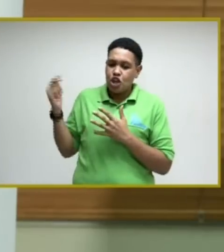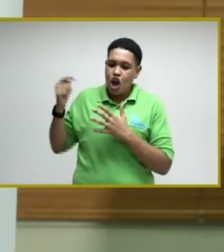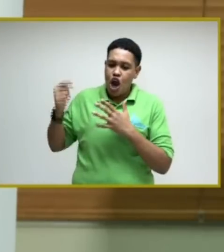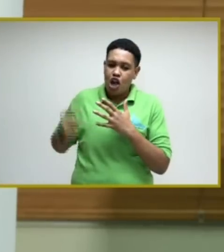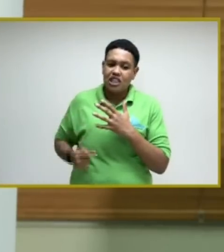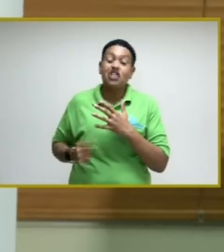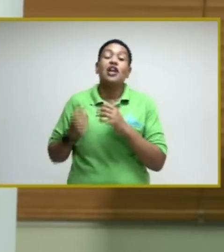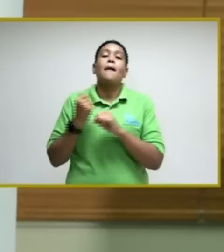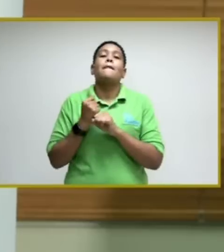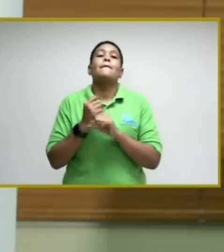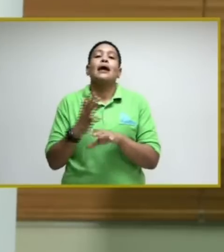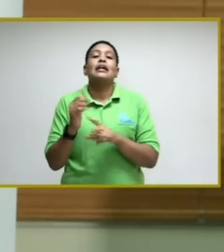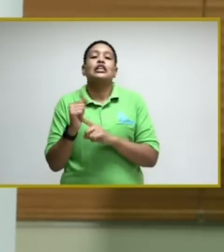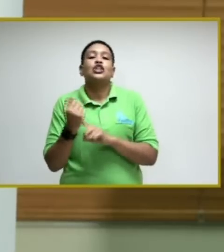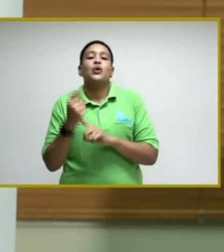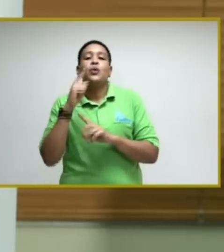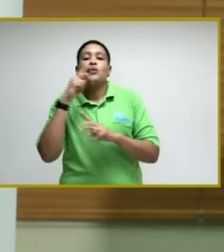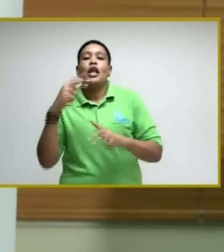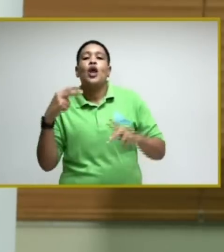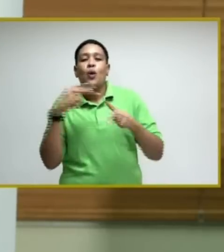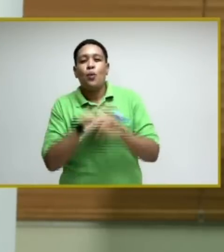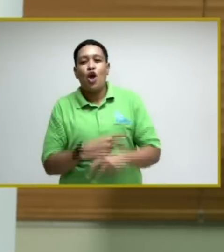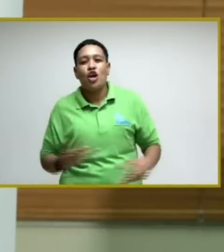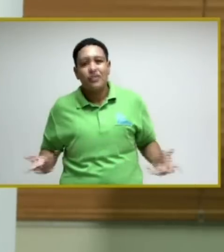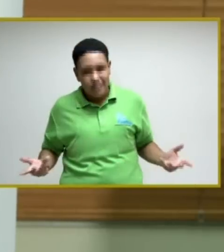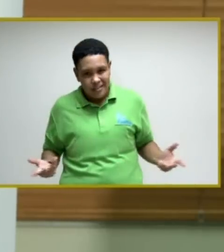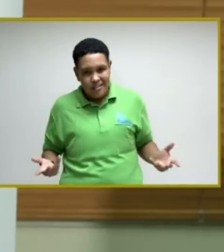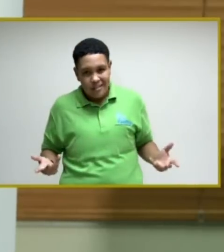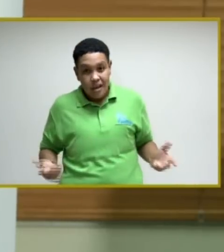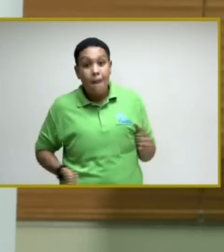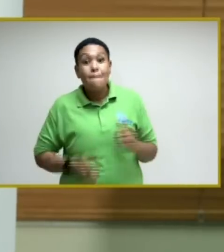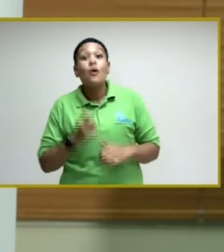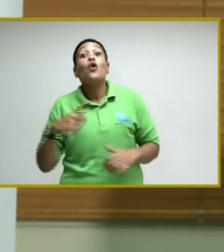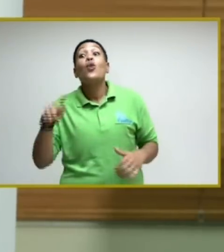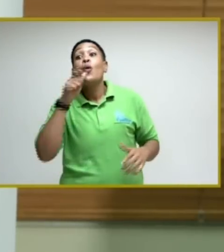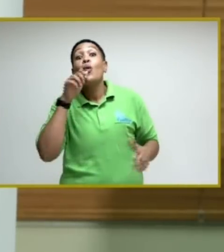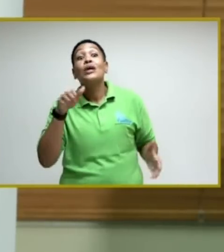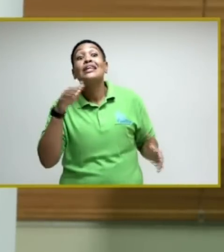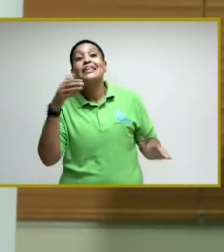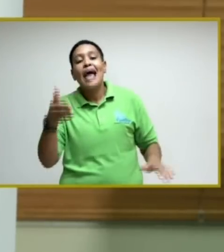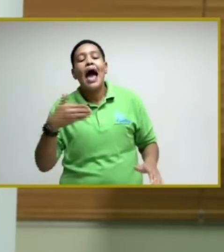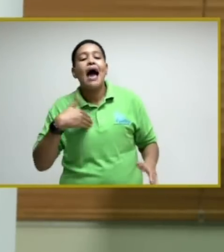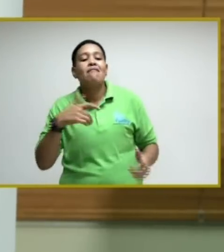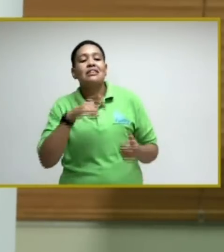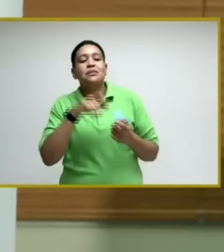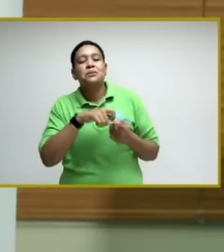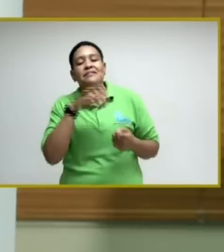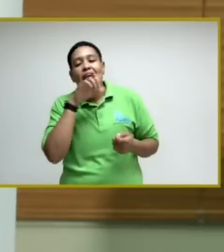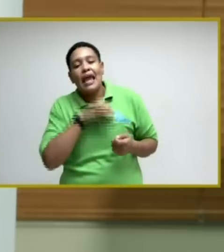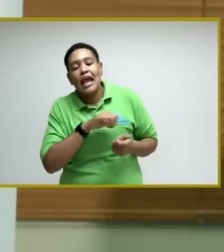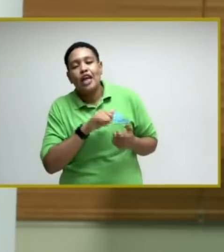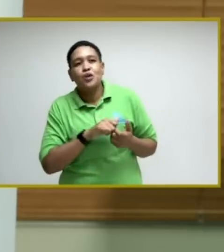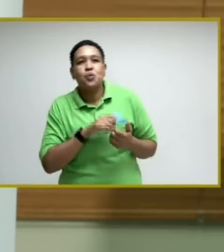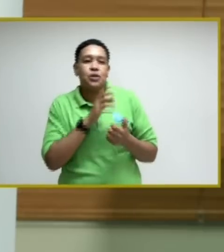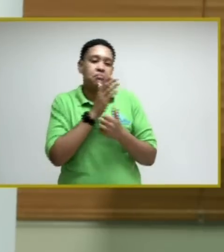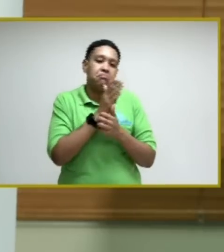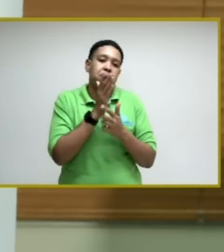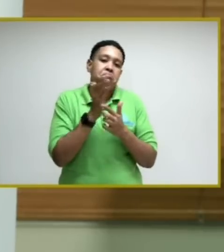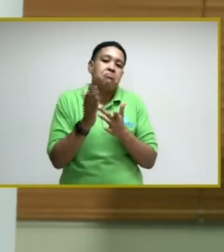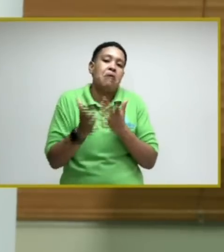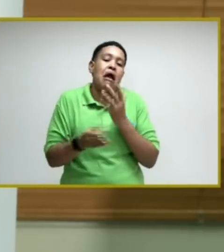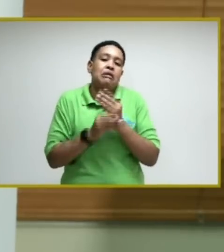make situations worse, and that most of those who have died are of a particular age with one or more